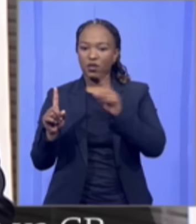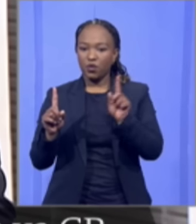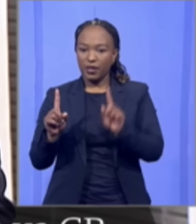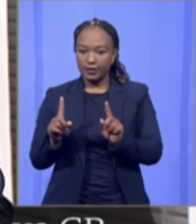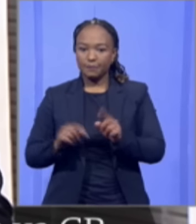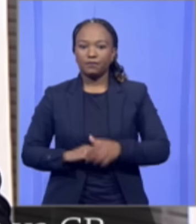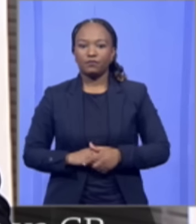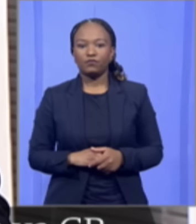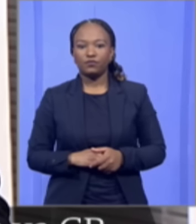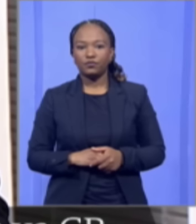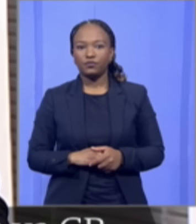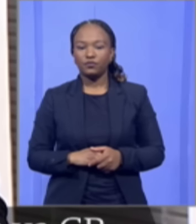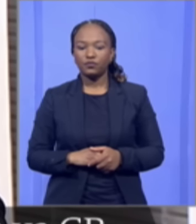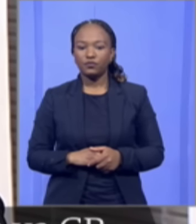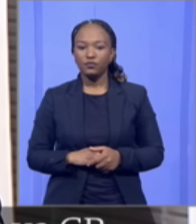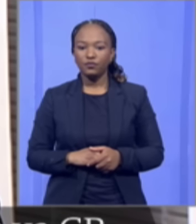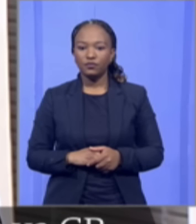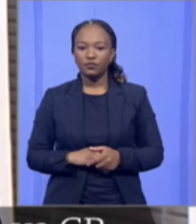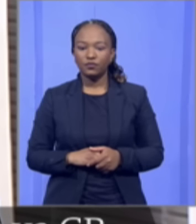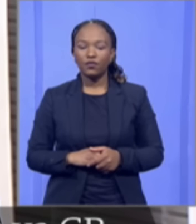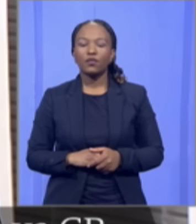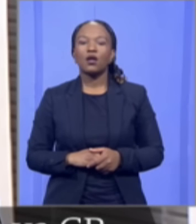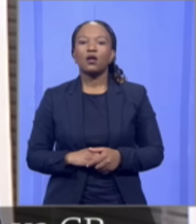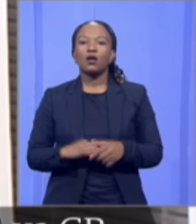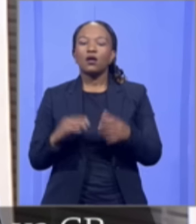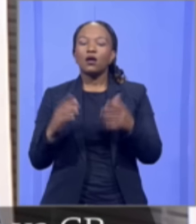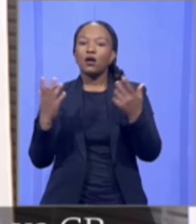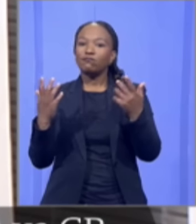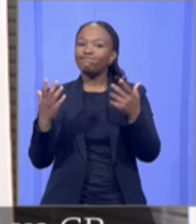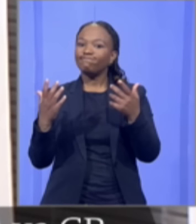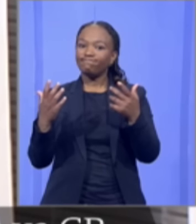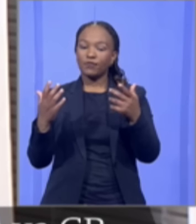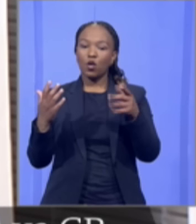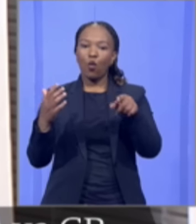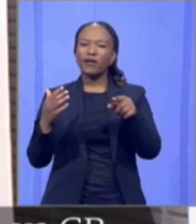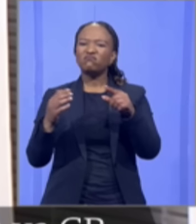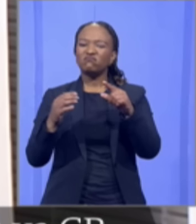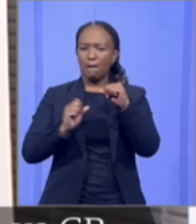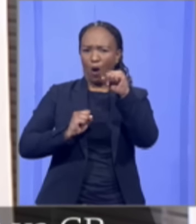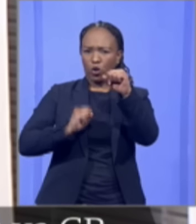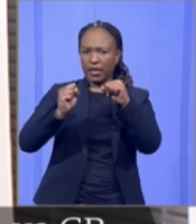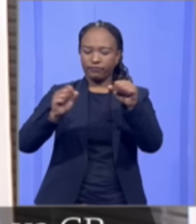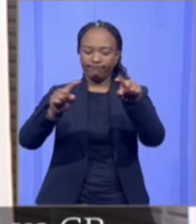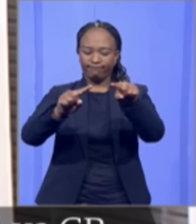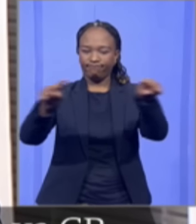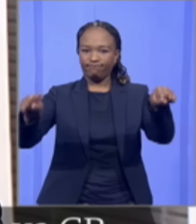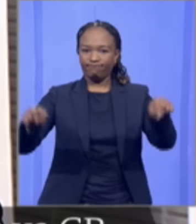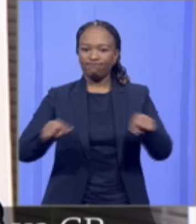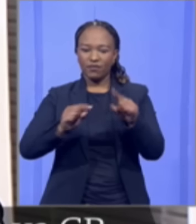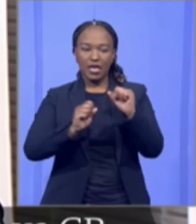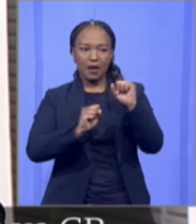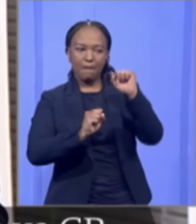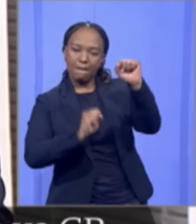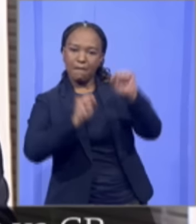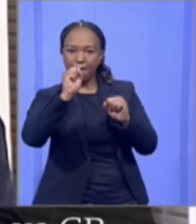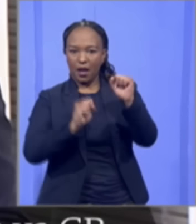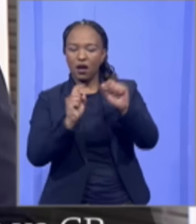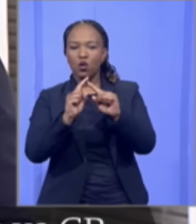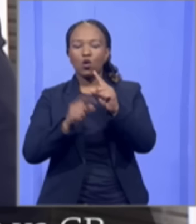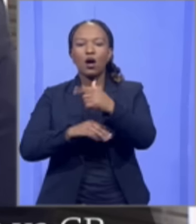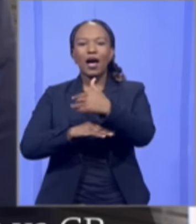It's better to box inside the boxing ring because there are rules and regulations, rather than to box outside